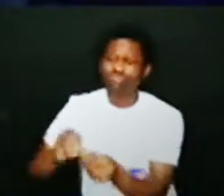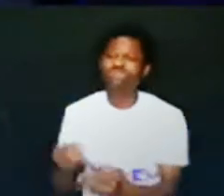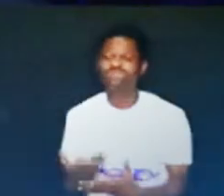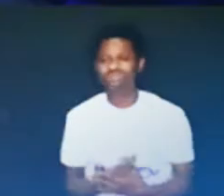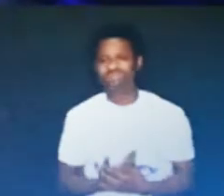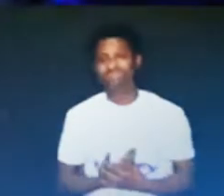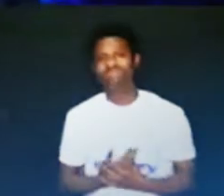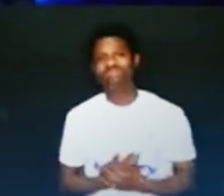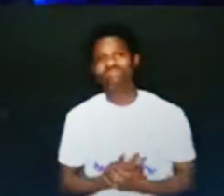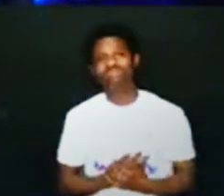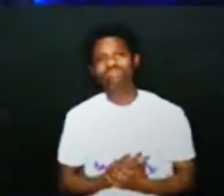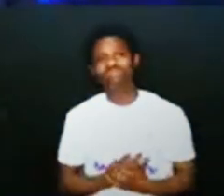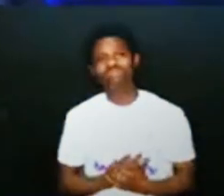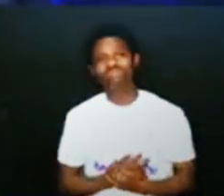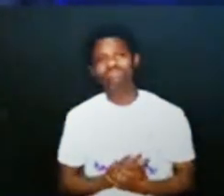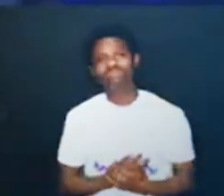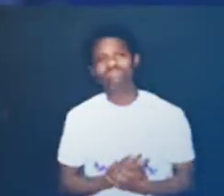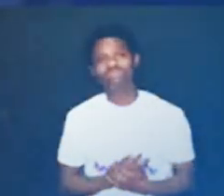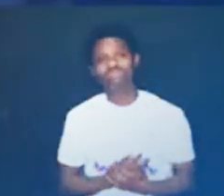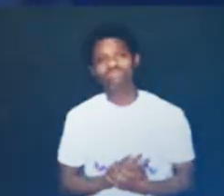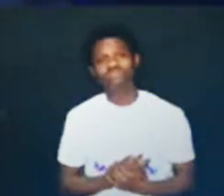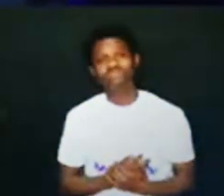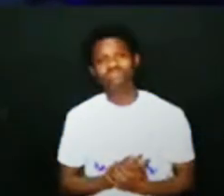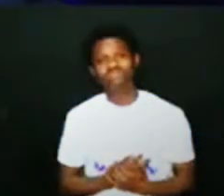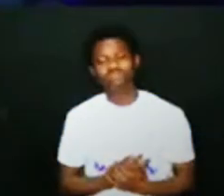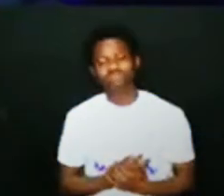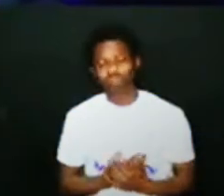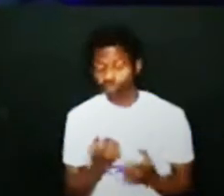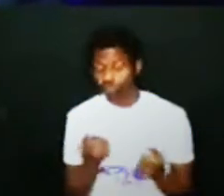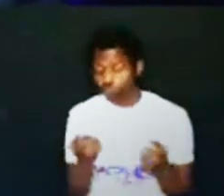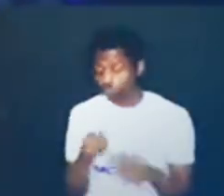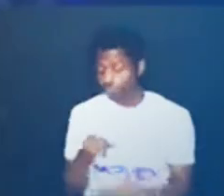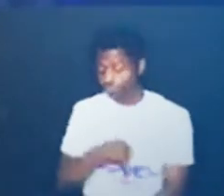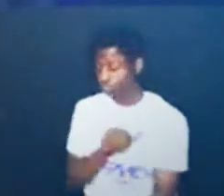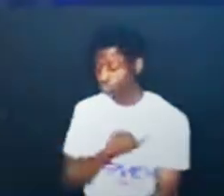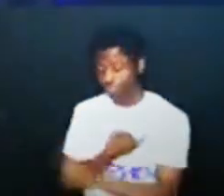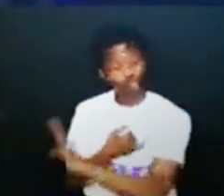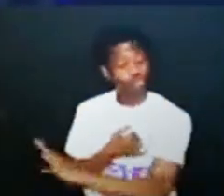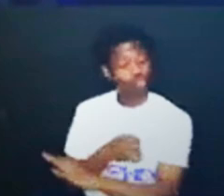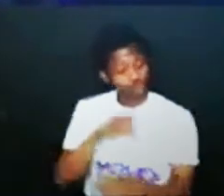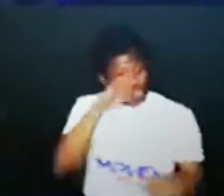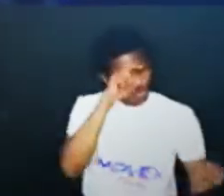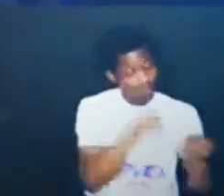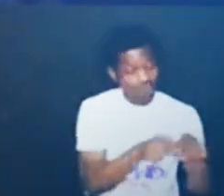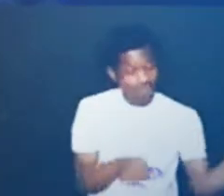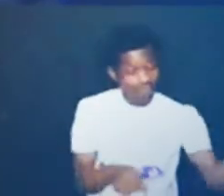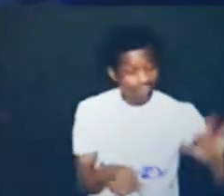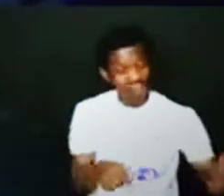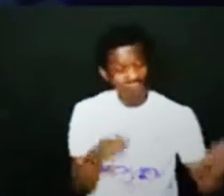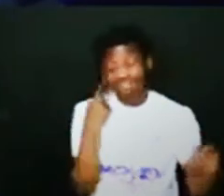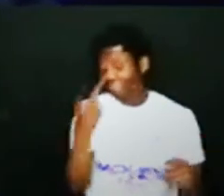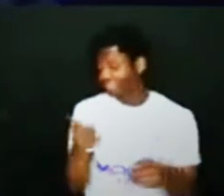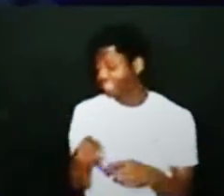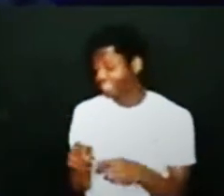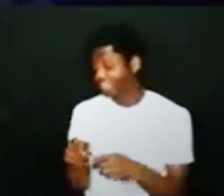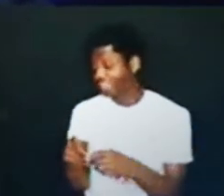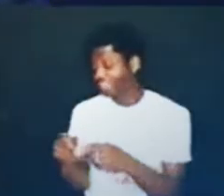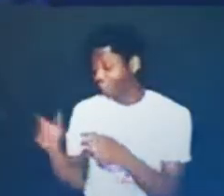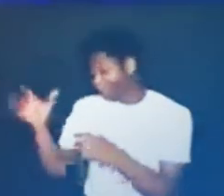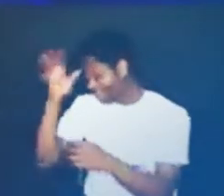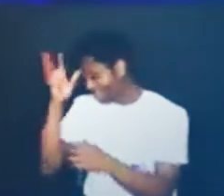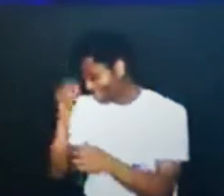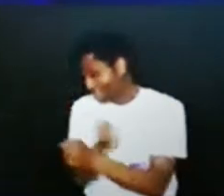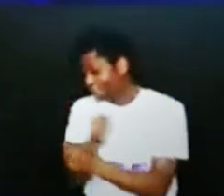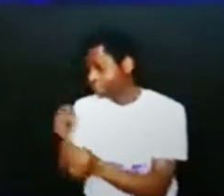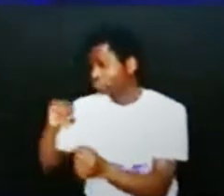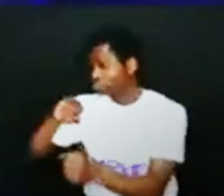Oh God. So when his brothers saw that their father loved, that is Joseph, more than any of them,